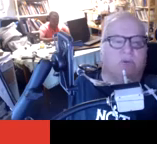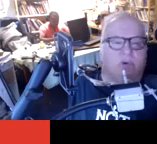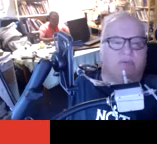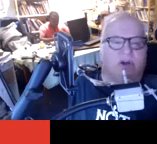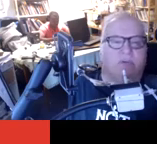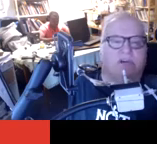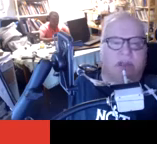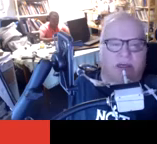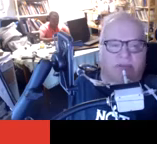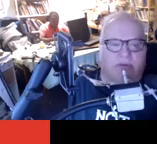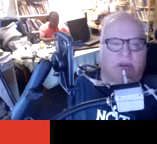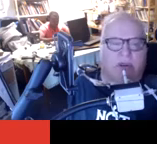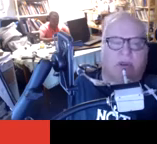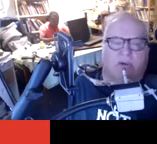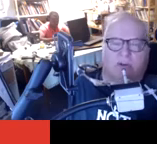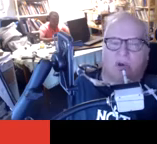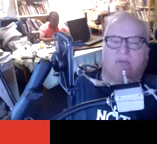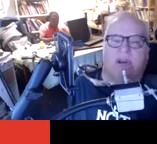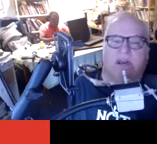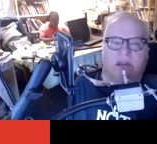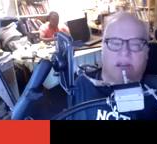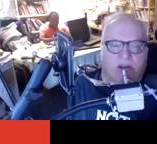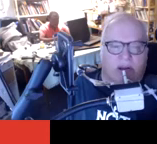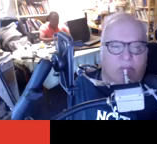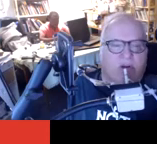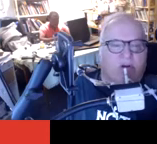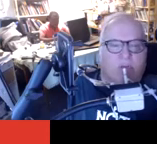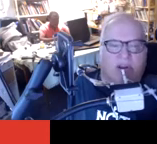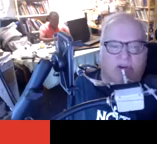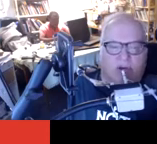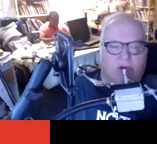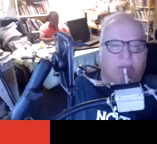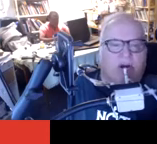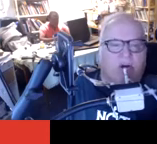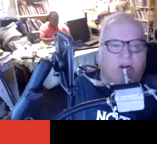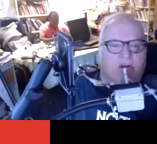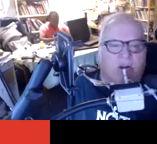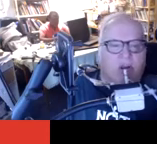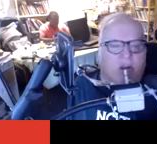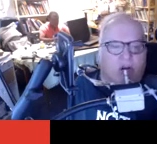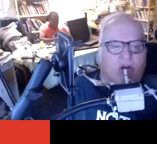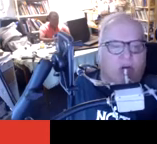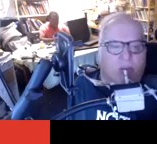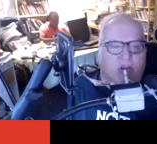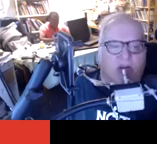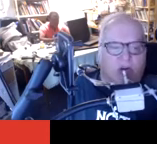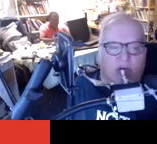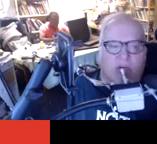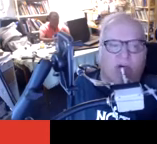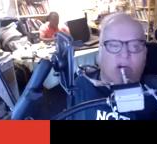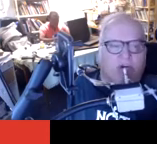of coronavirus deaths. COVID-19 has laid bare racial disparities and